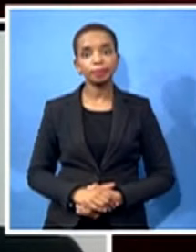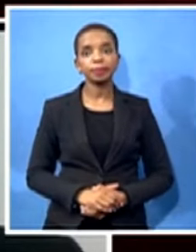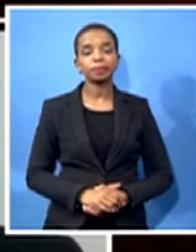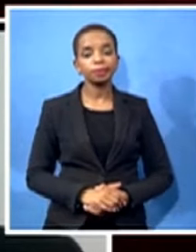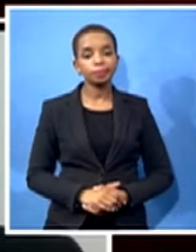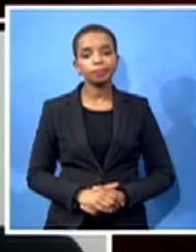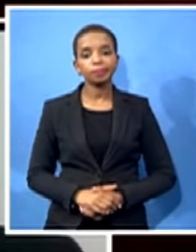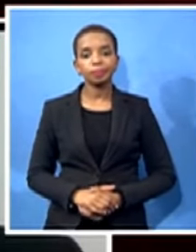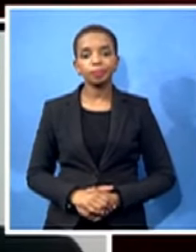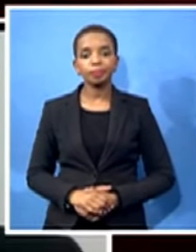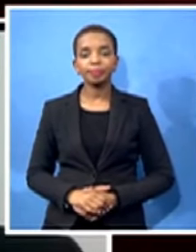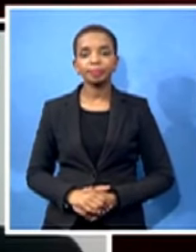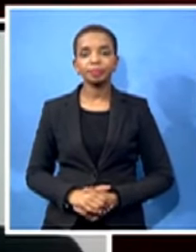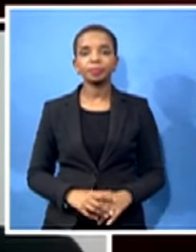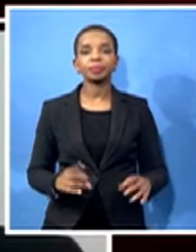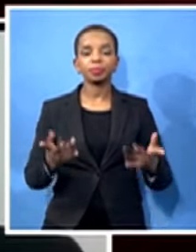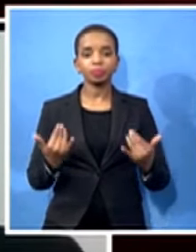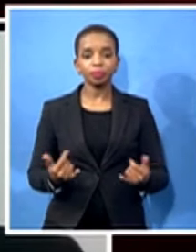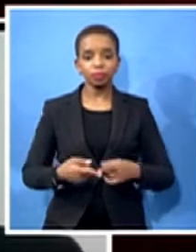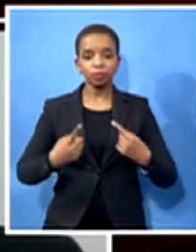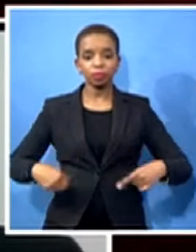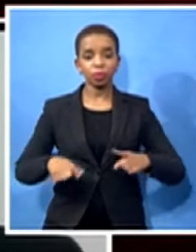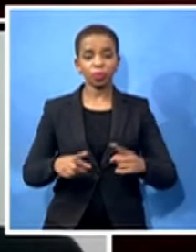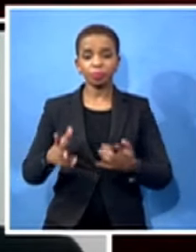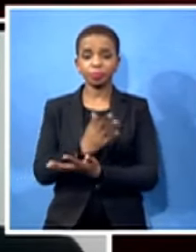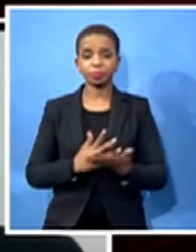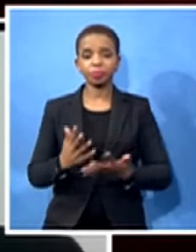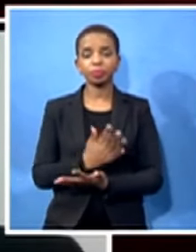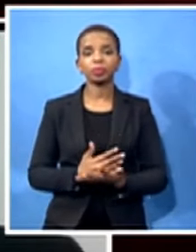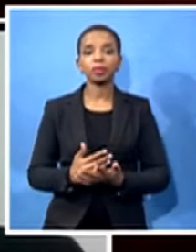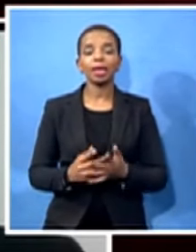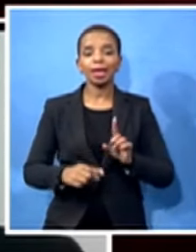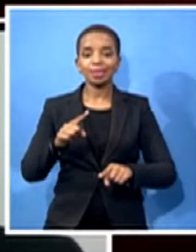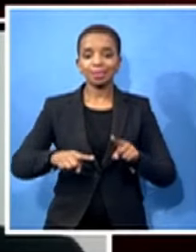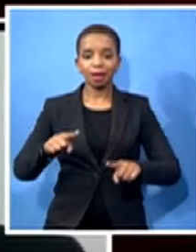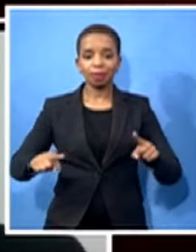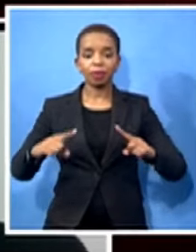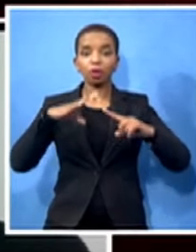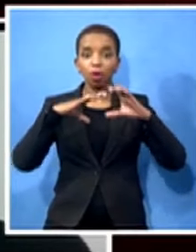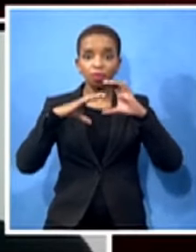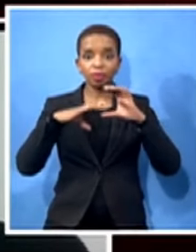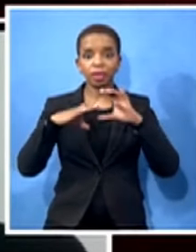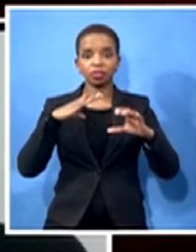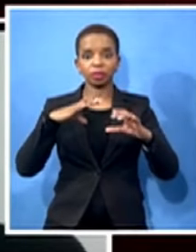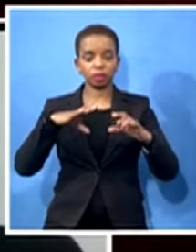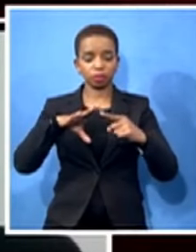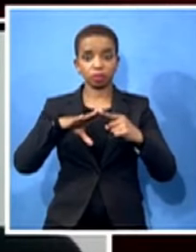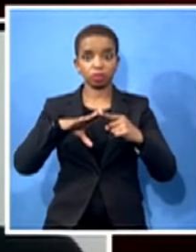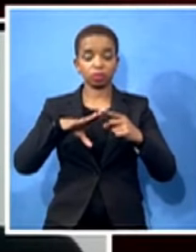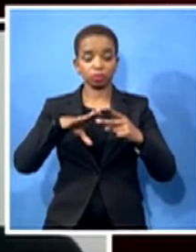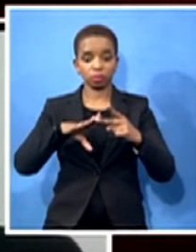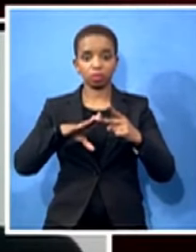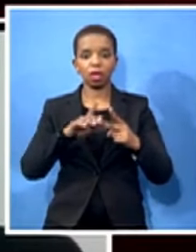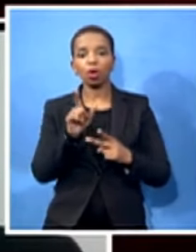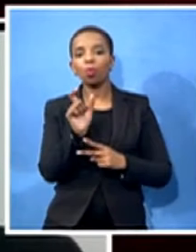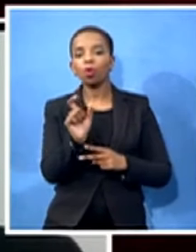different conversations and words that have come out of this lockdown period that have left a lot of